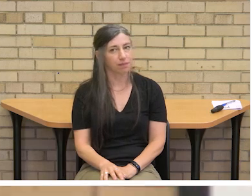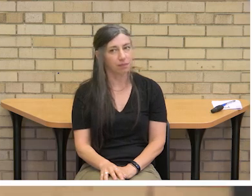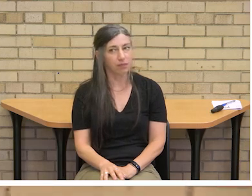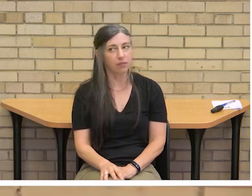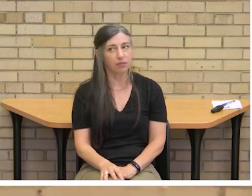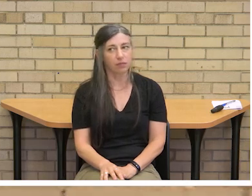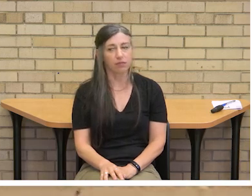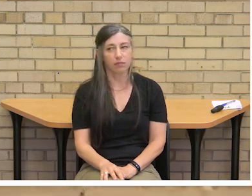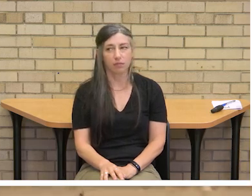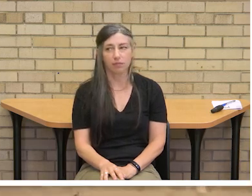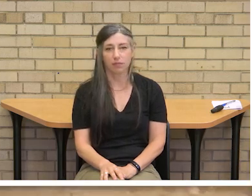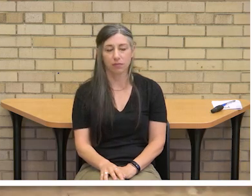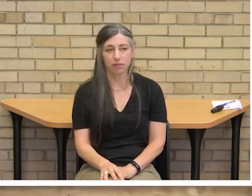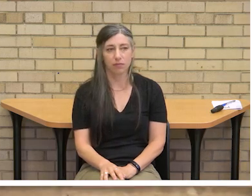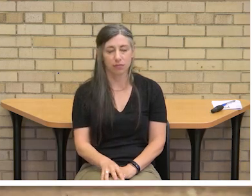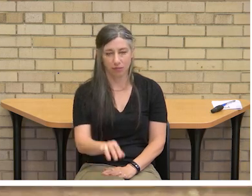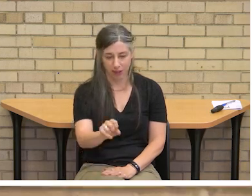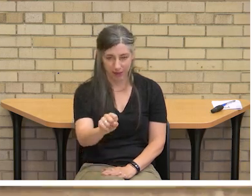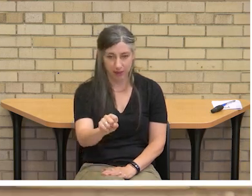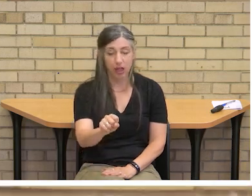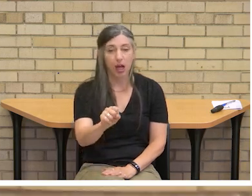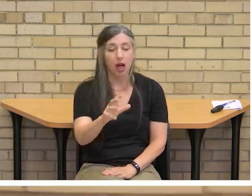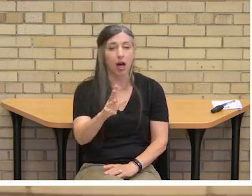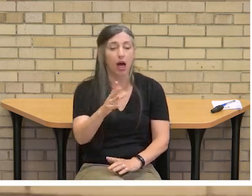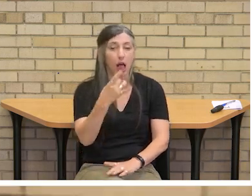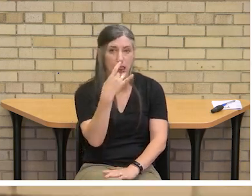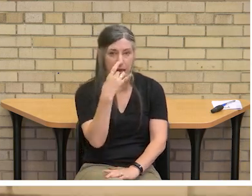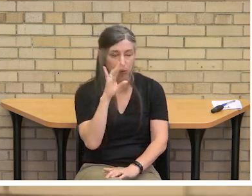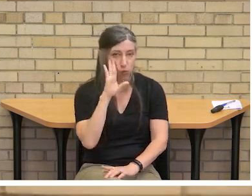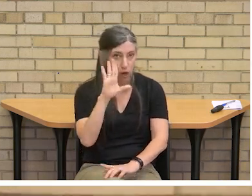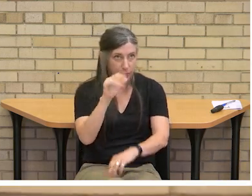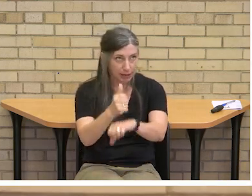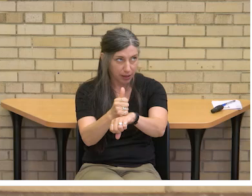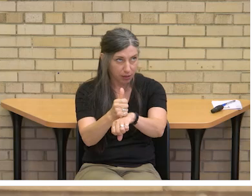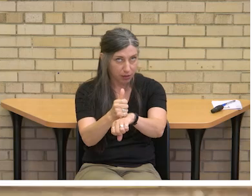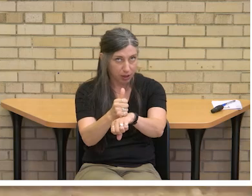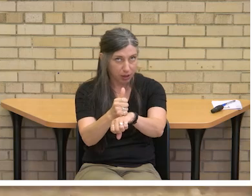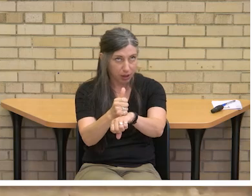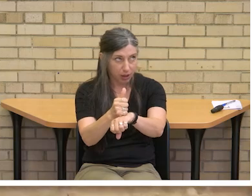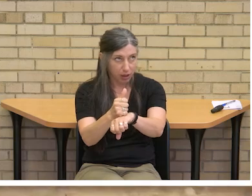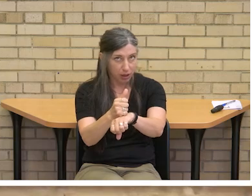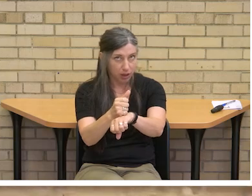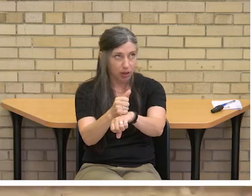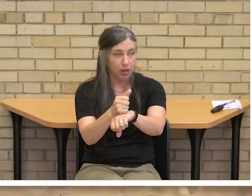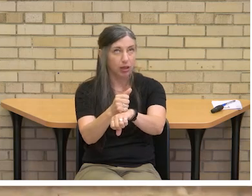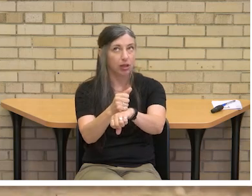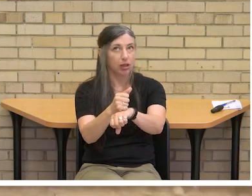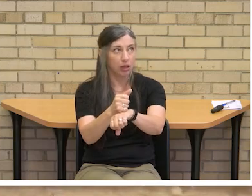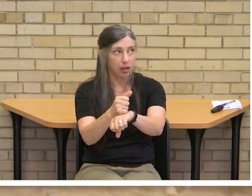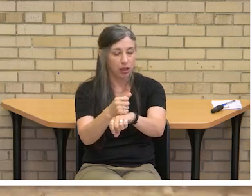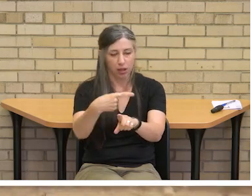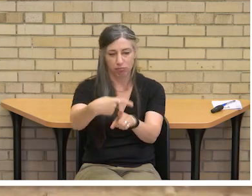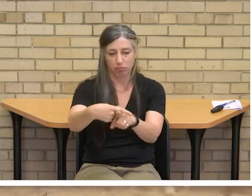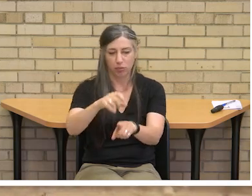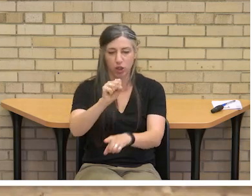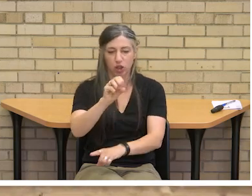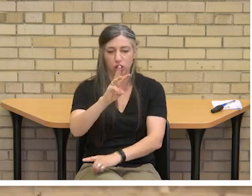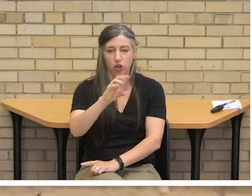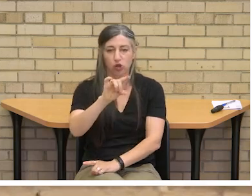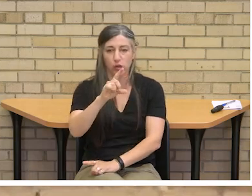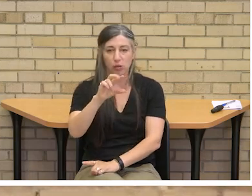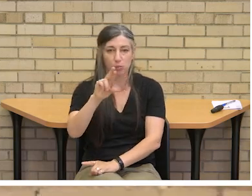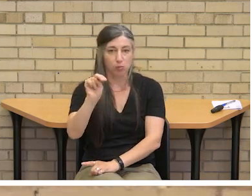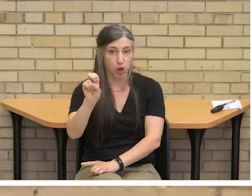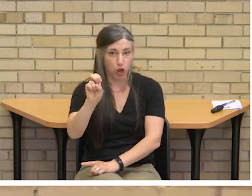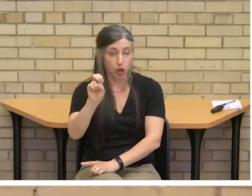So there will be a traffic signal installed at the intersection of the Swinburne Bridge